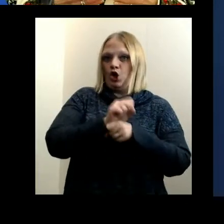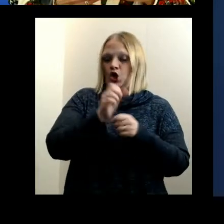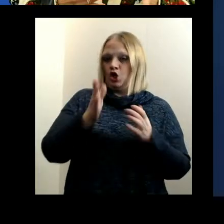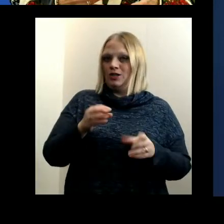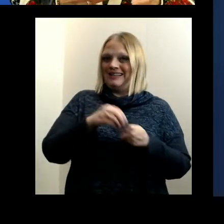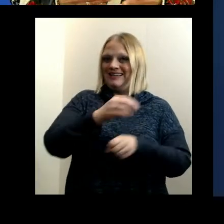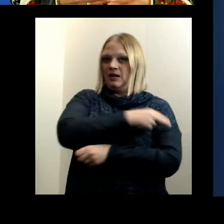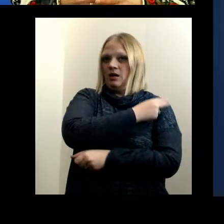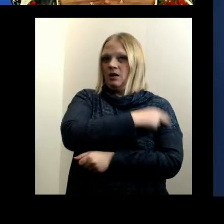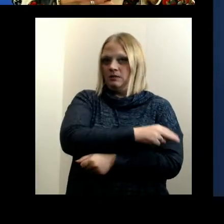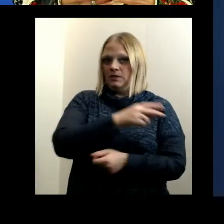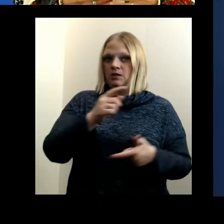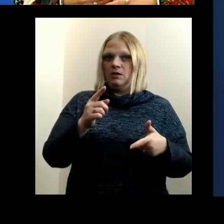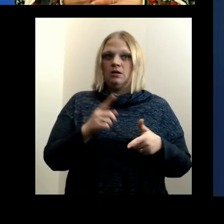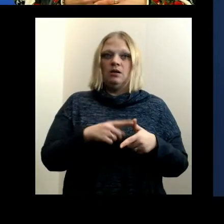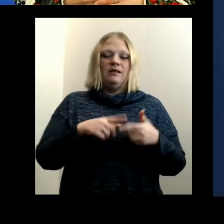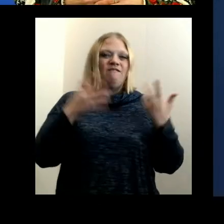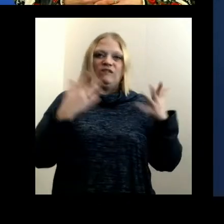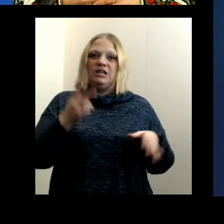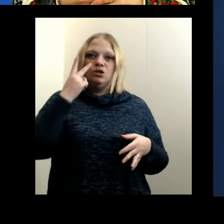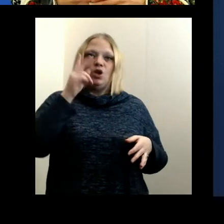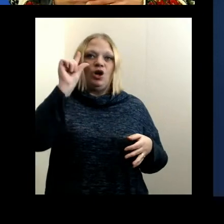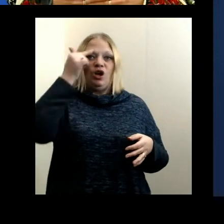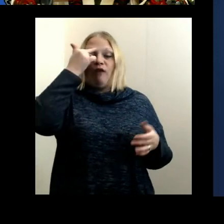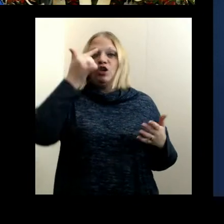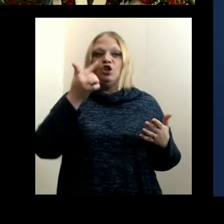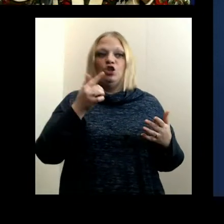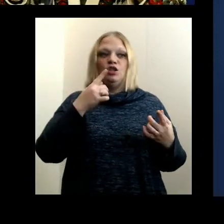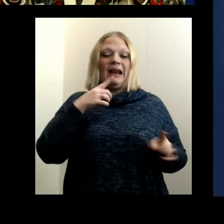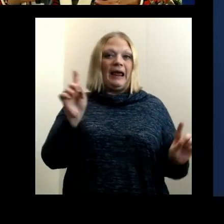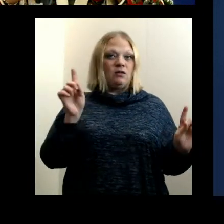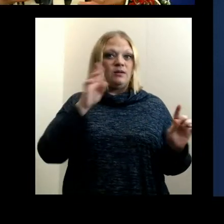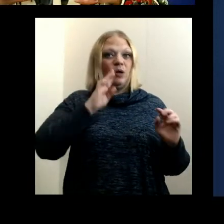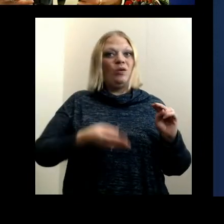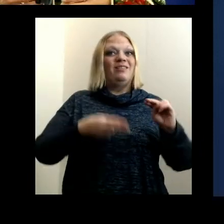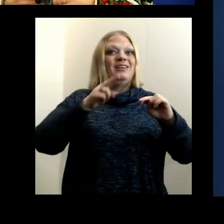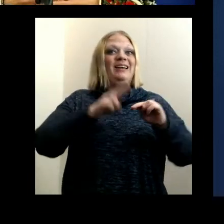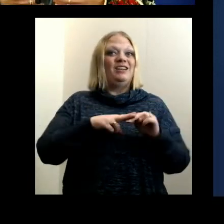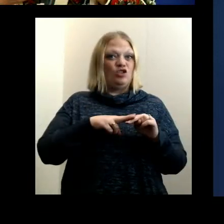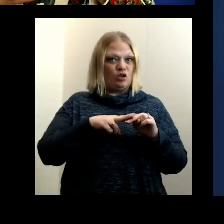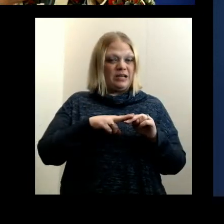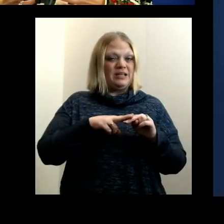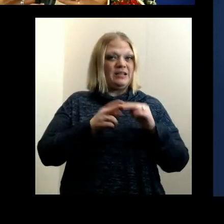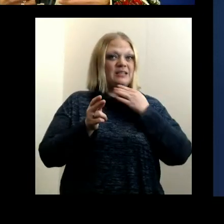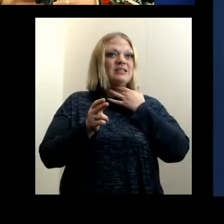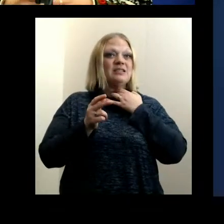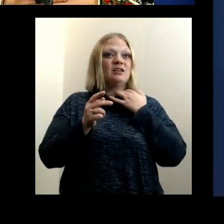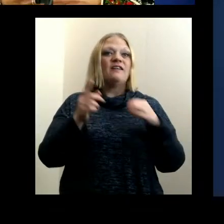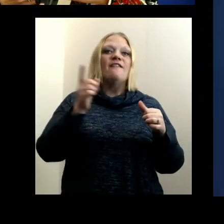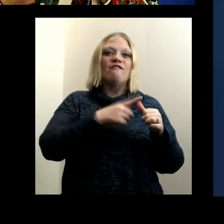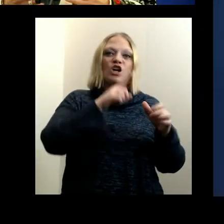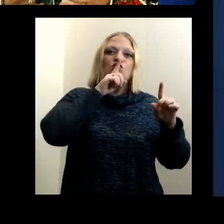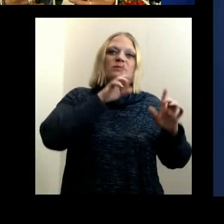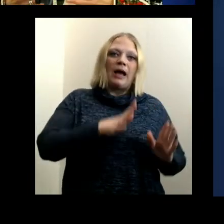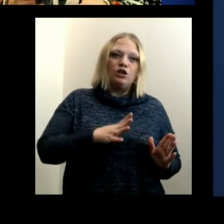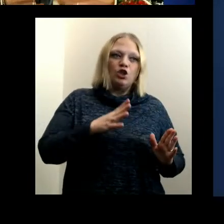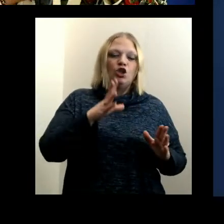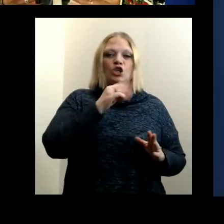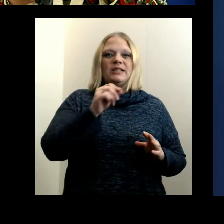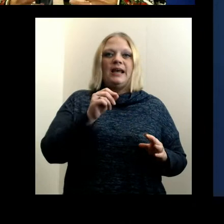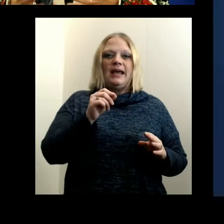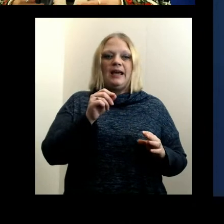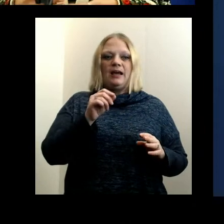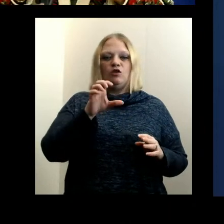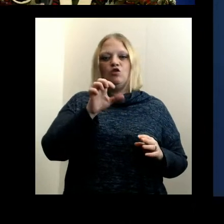And then you may have already seen the governor's announcement that will increase the coverage of first responders and critical personnel.